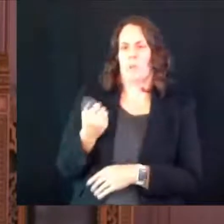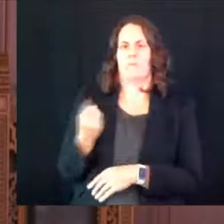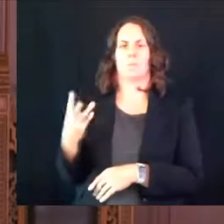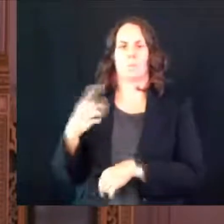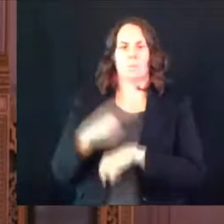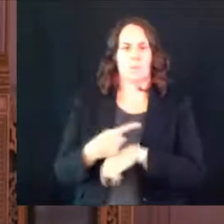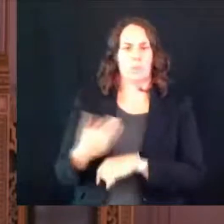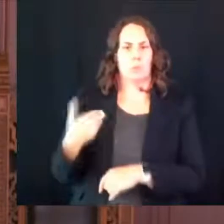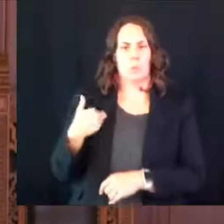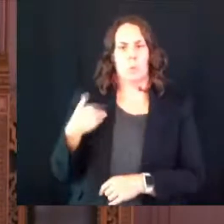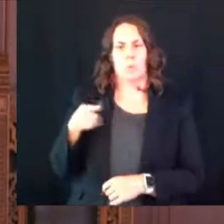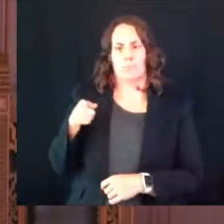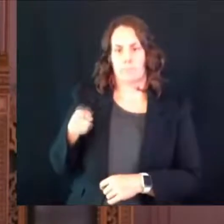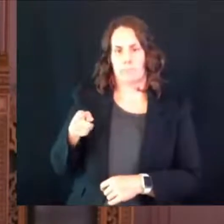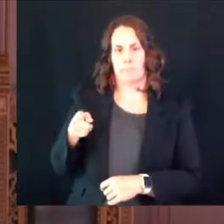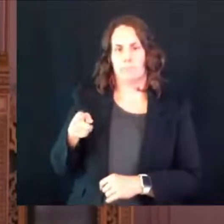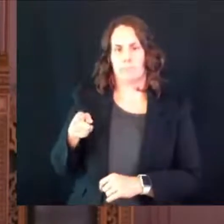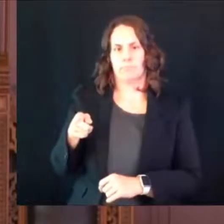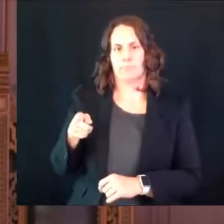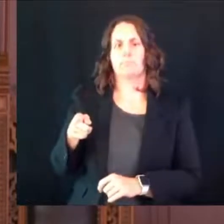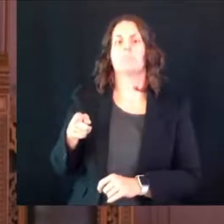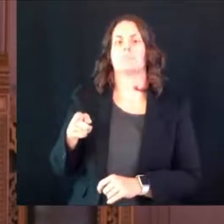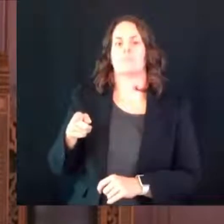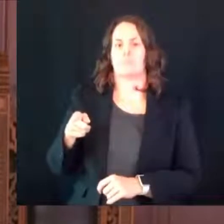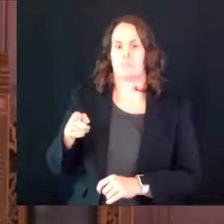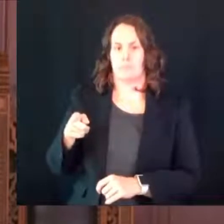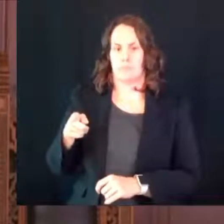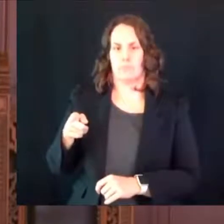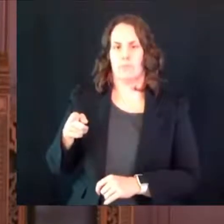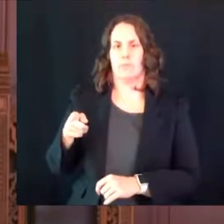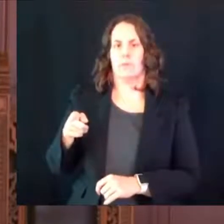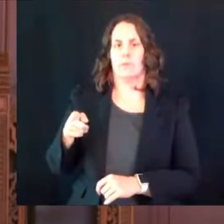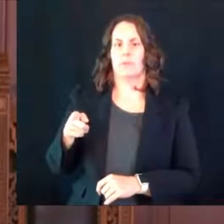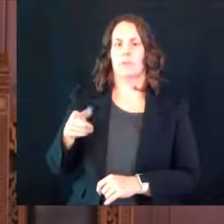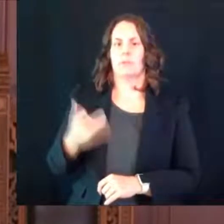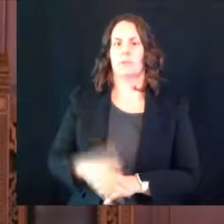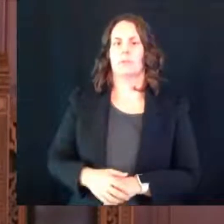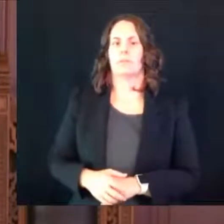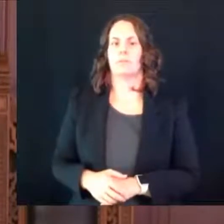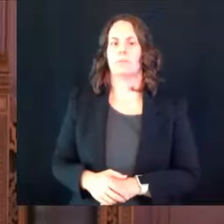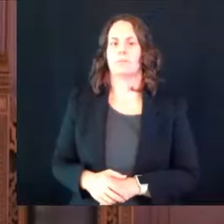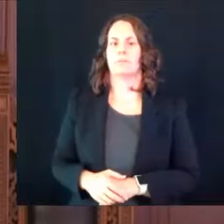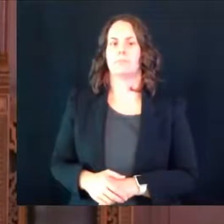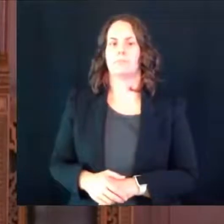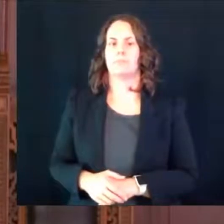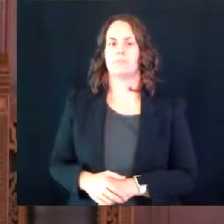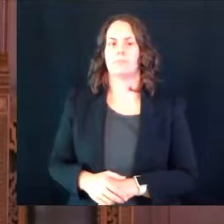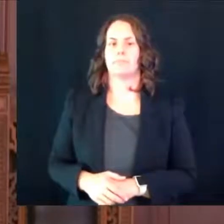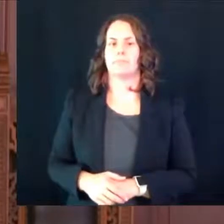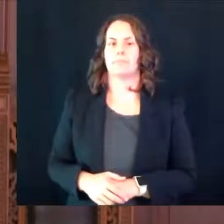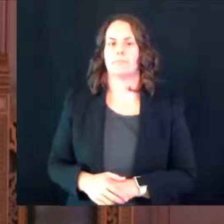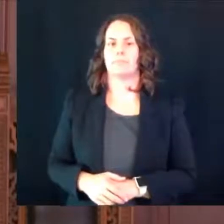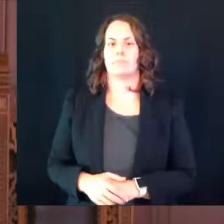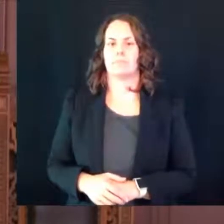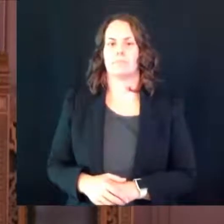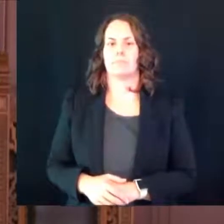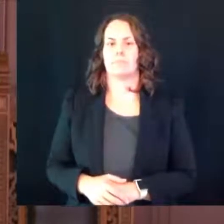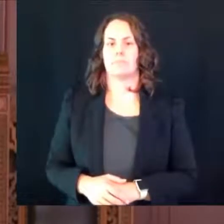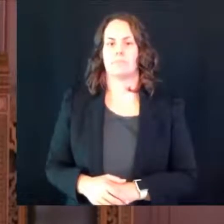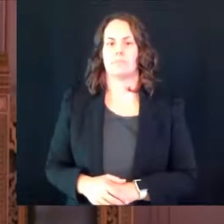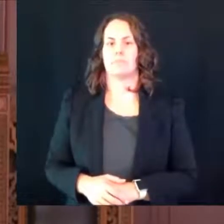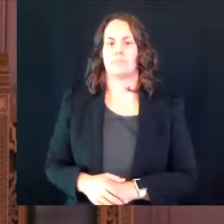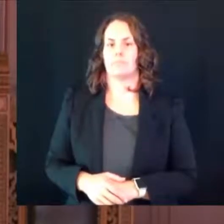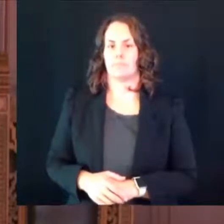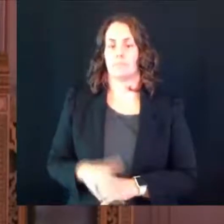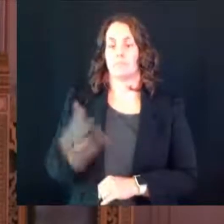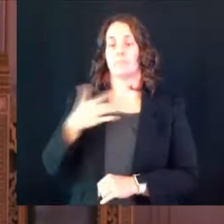specific changes in the outlook every time. And, certainly the UW campuses was an issue. This time